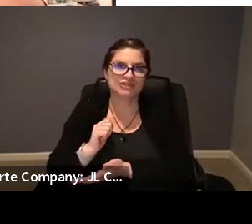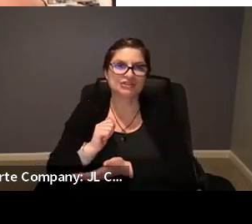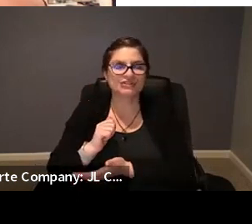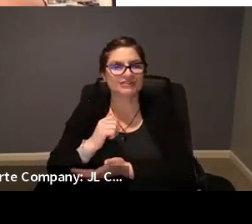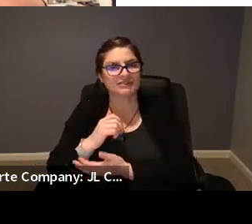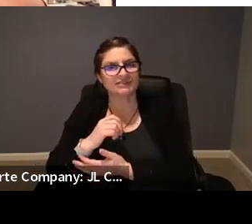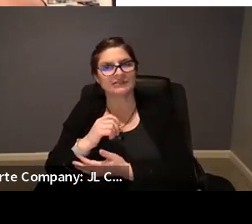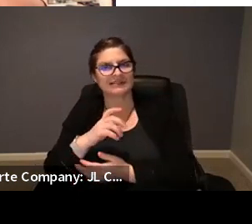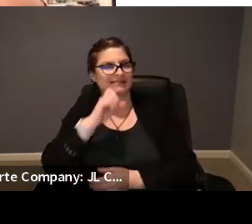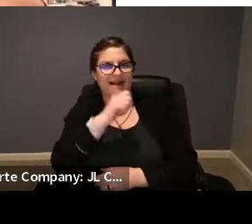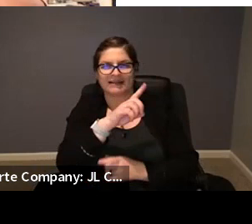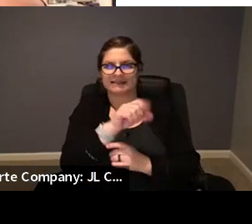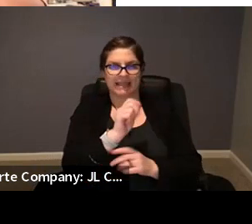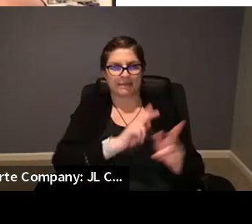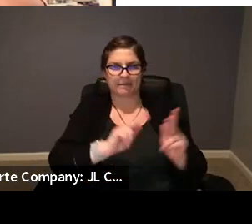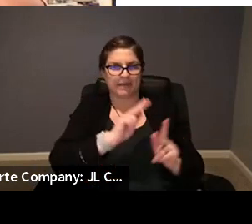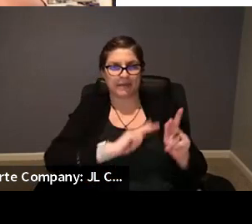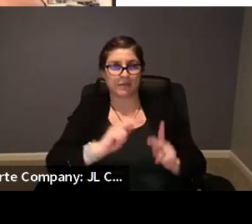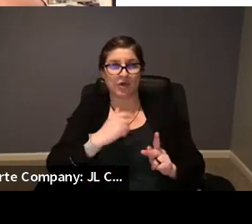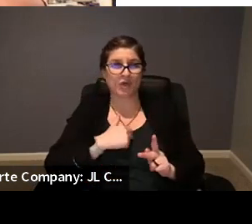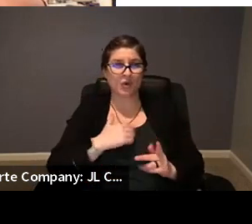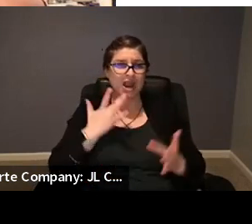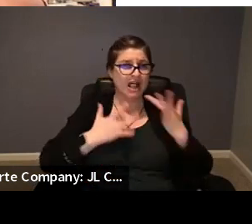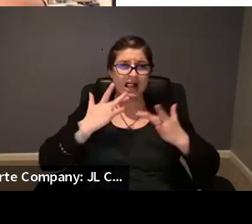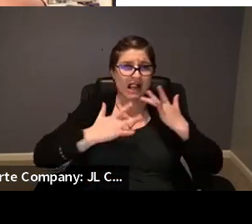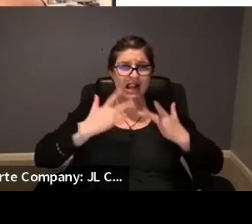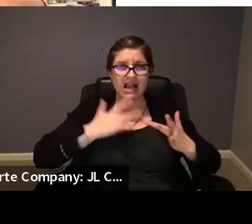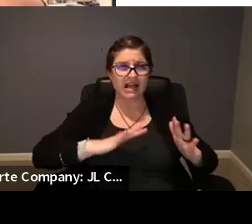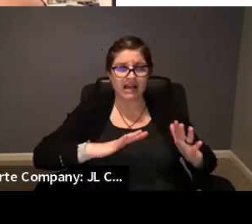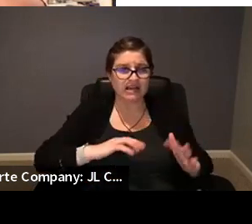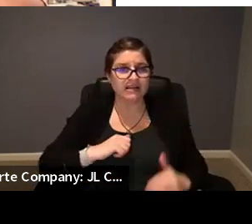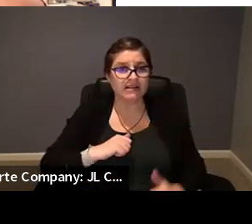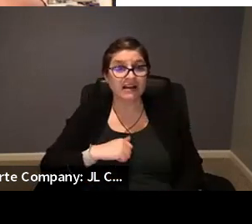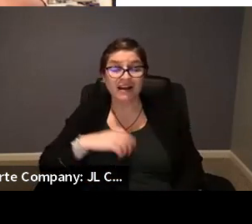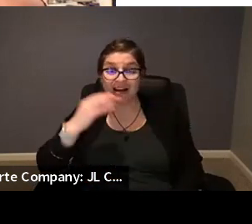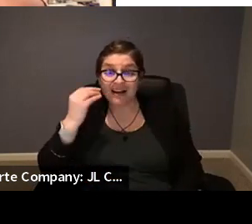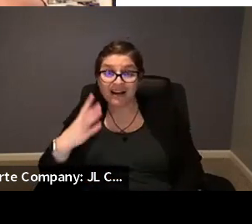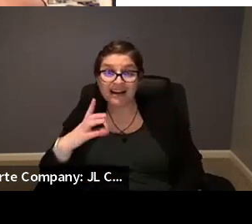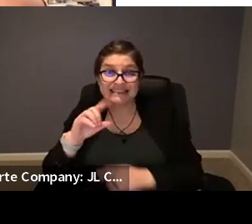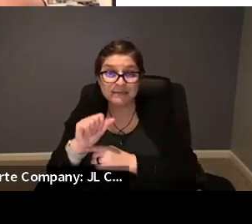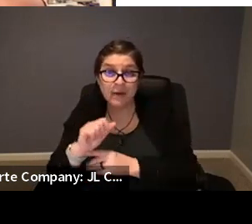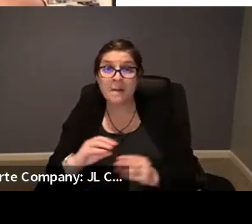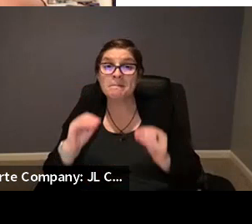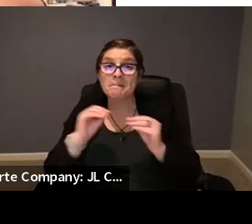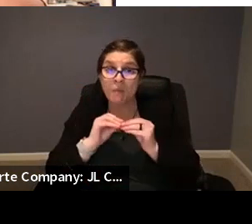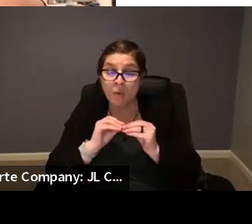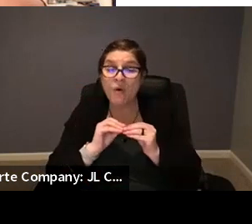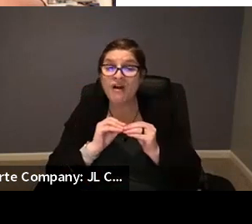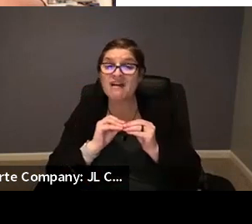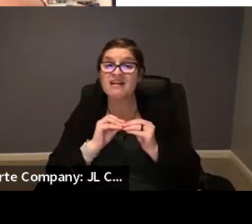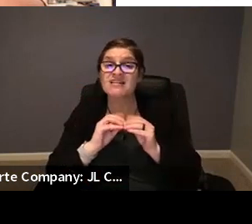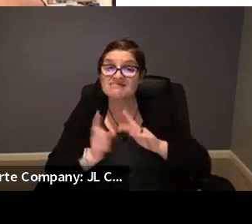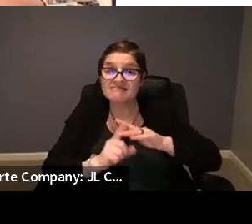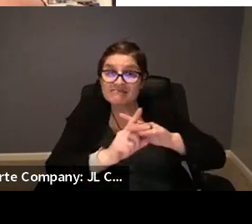disabled people who are at the margins of the margins. Where, by the way, disability is actually more prevalent than it